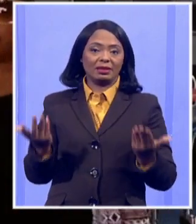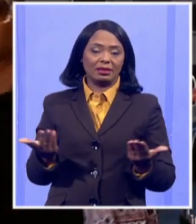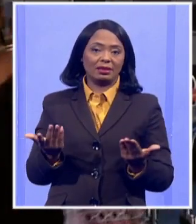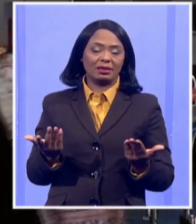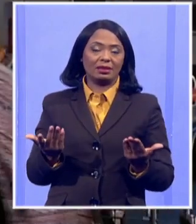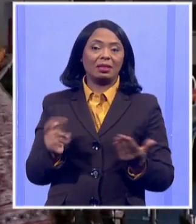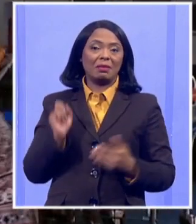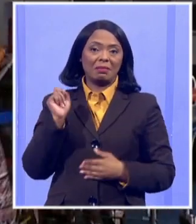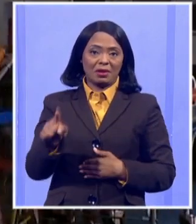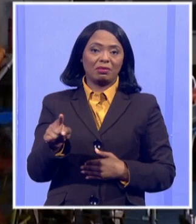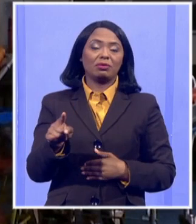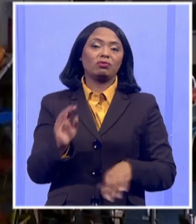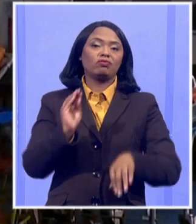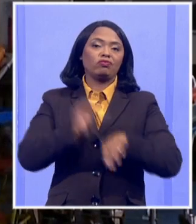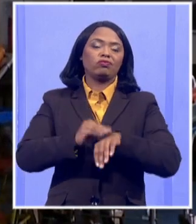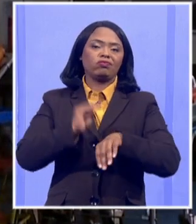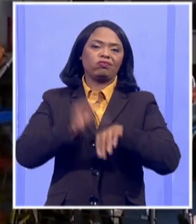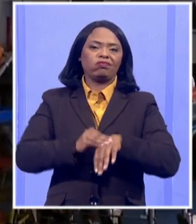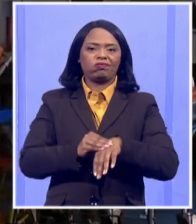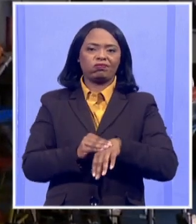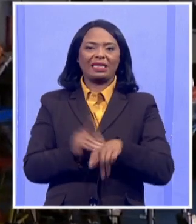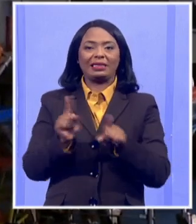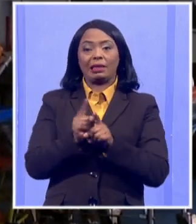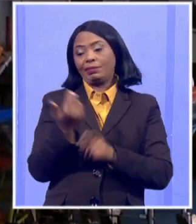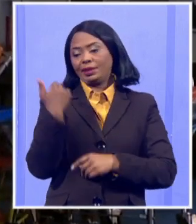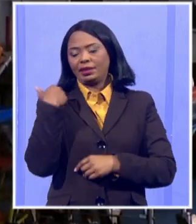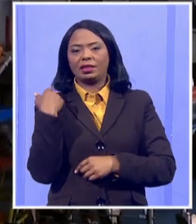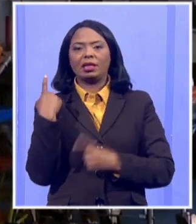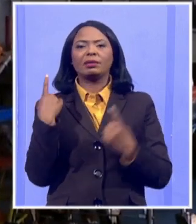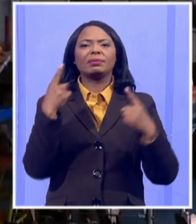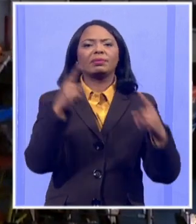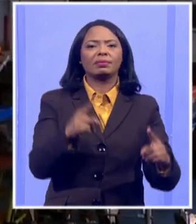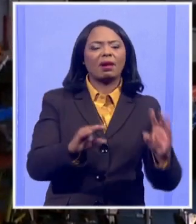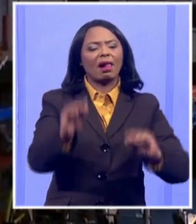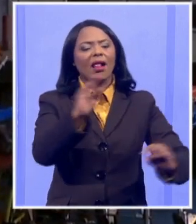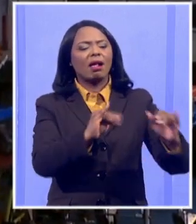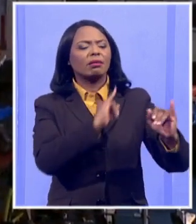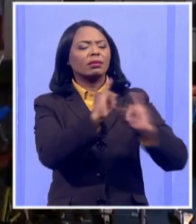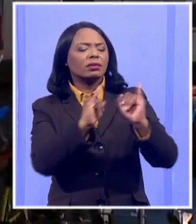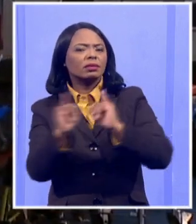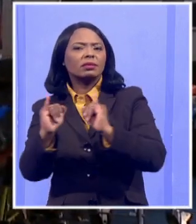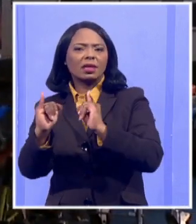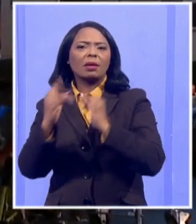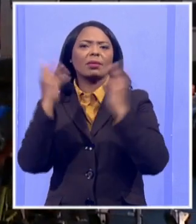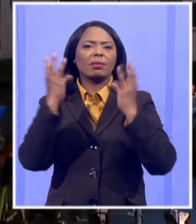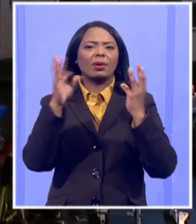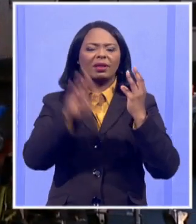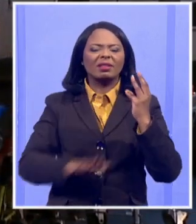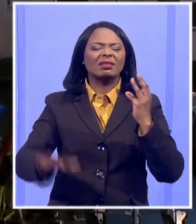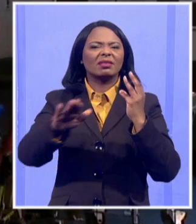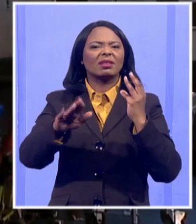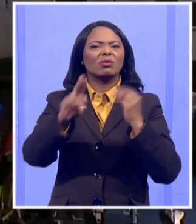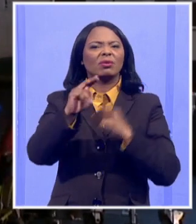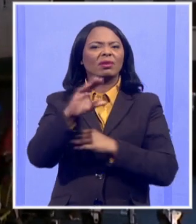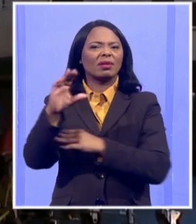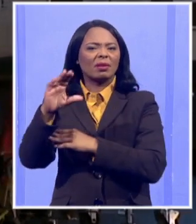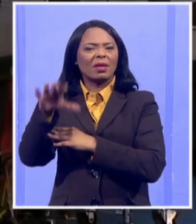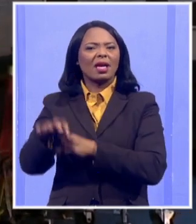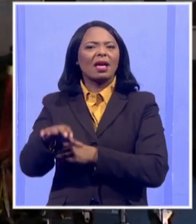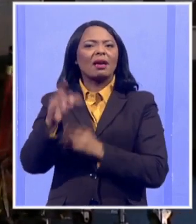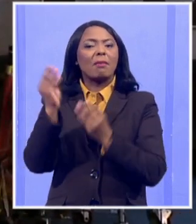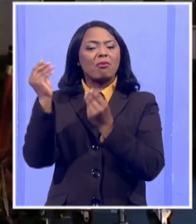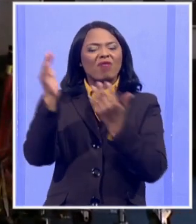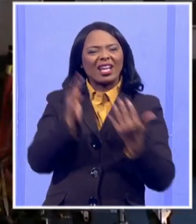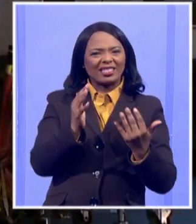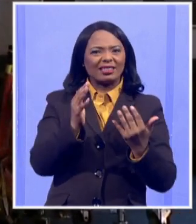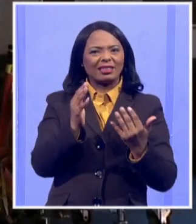is the sentiment that we've been seeing even yesterday when we went out to talk to people about the upcoming mini budget and what they would like to see